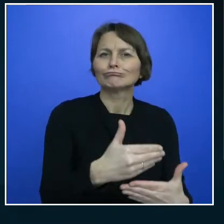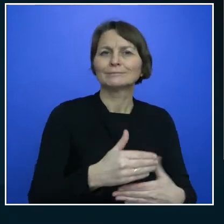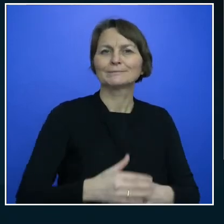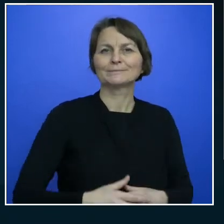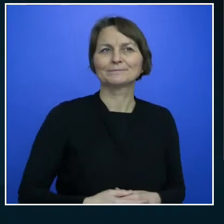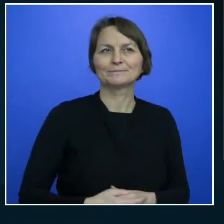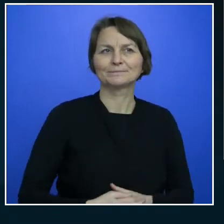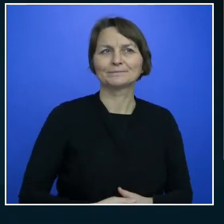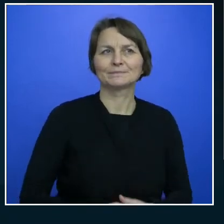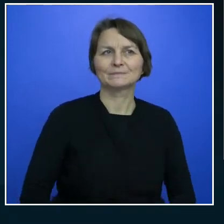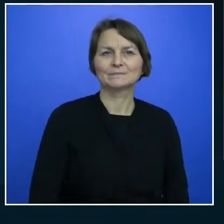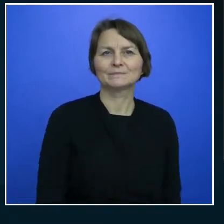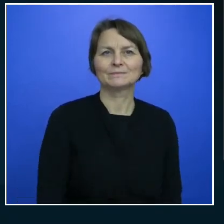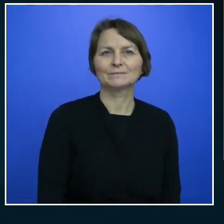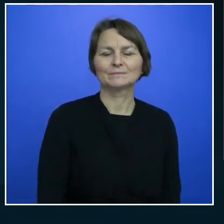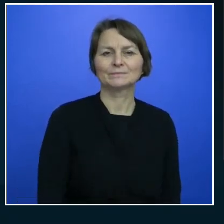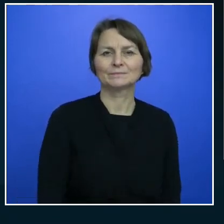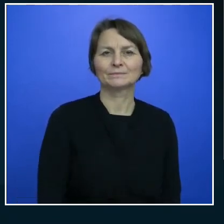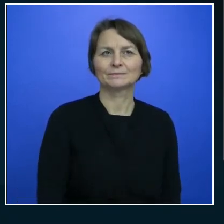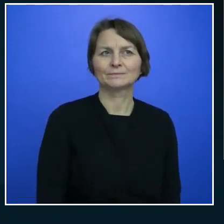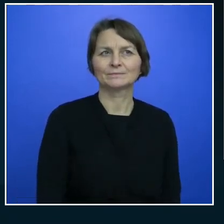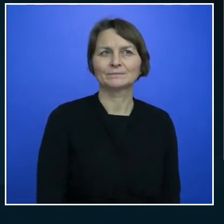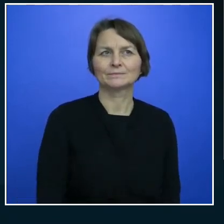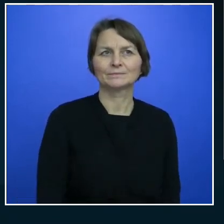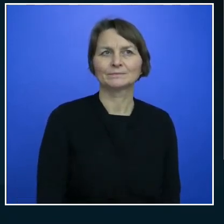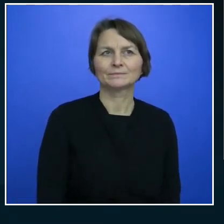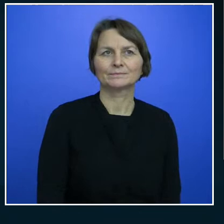that. So I will create,